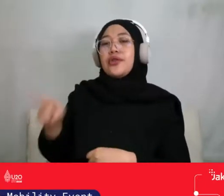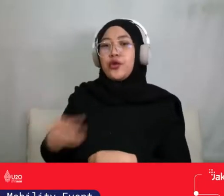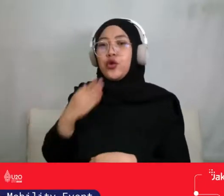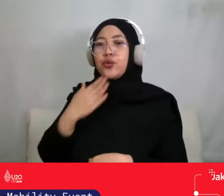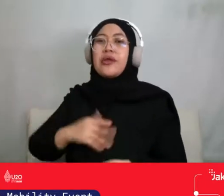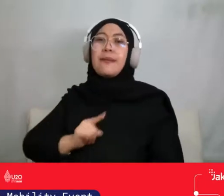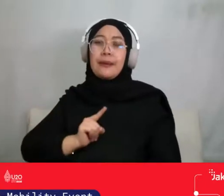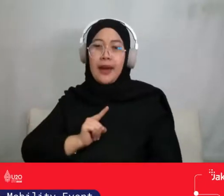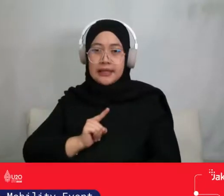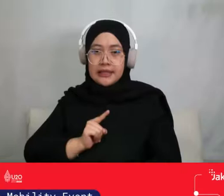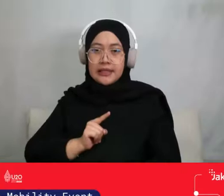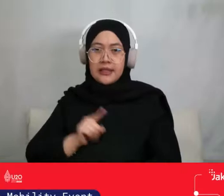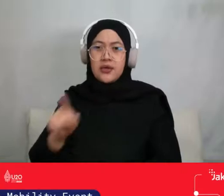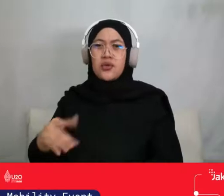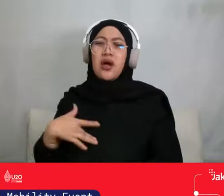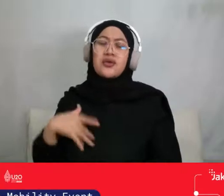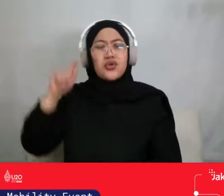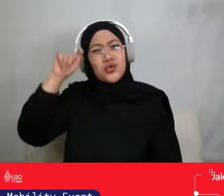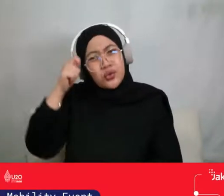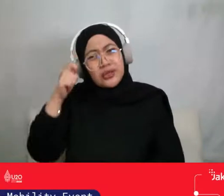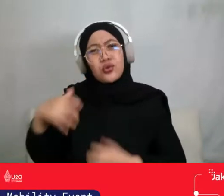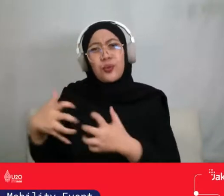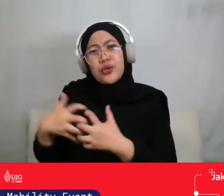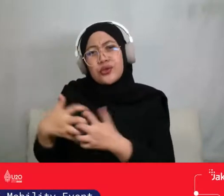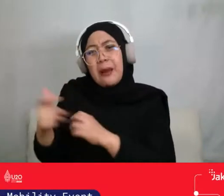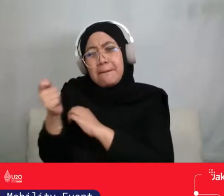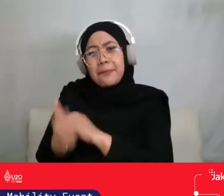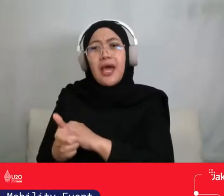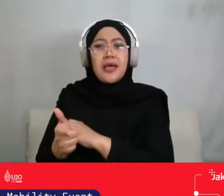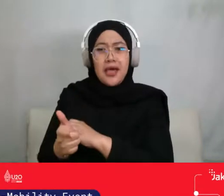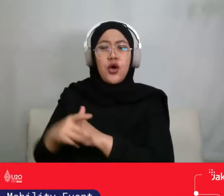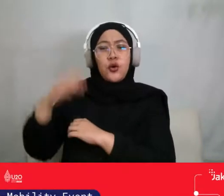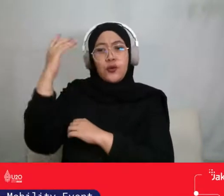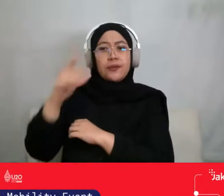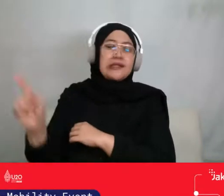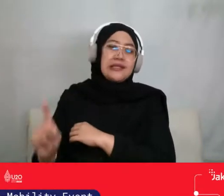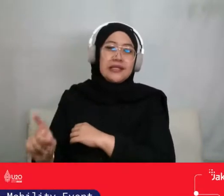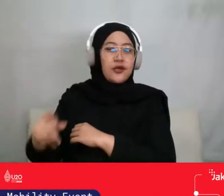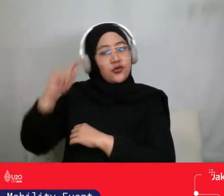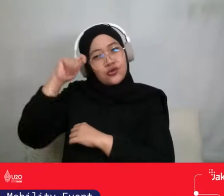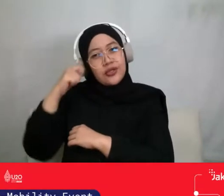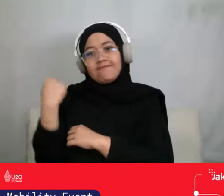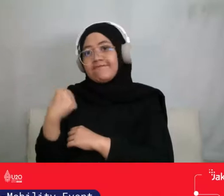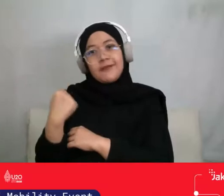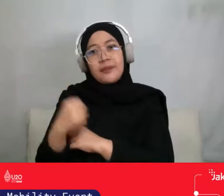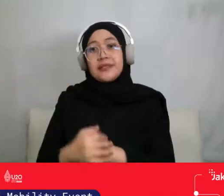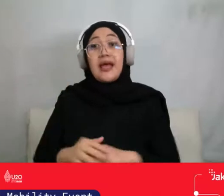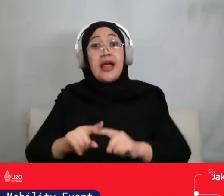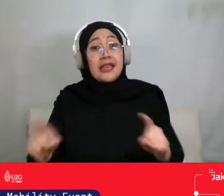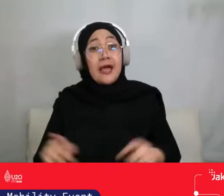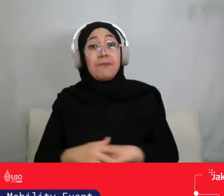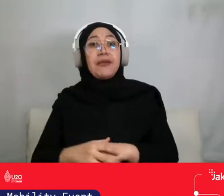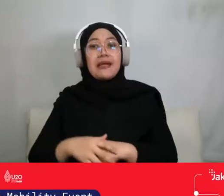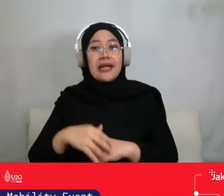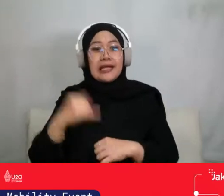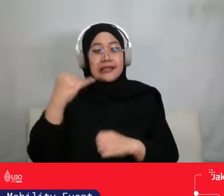finance such a higher cost of these buses. So therefore, more or less the structure that we recommended for the large buses can